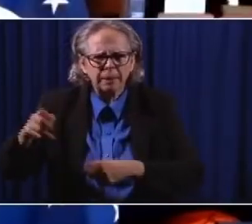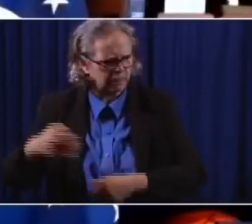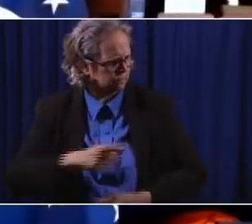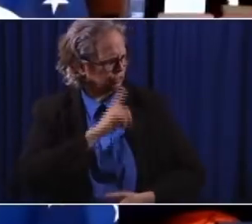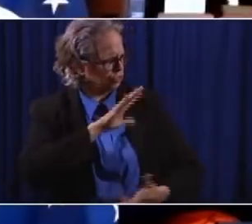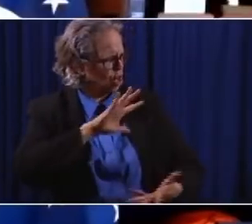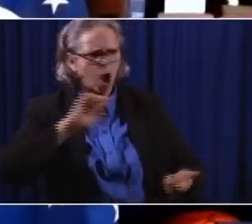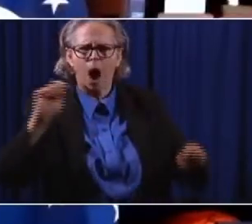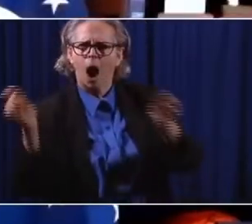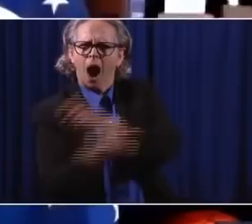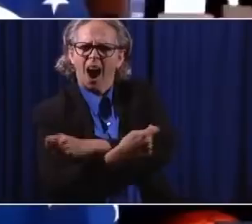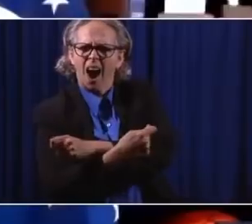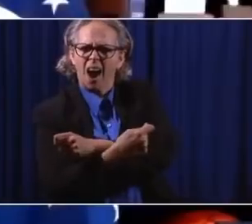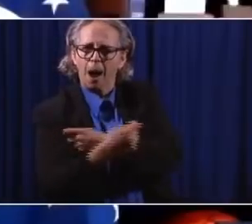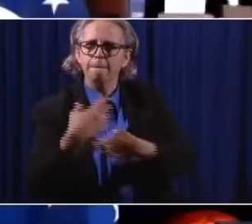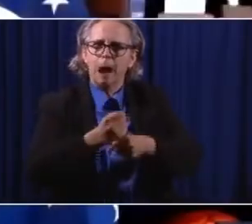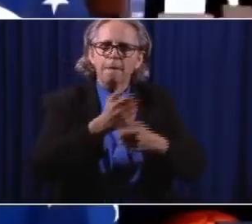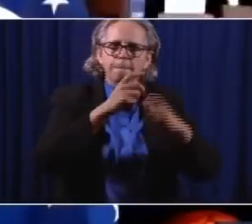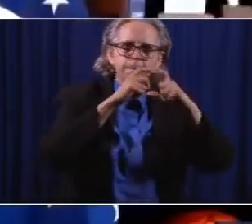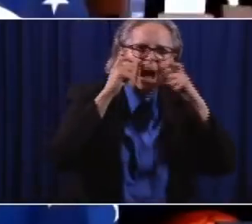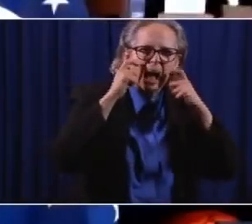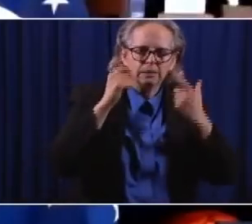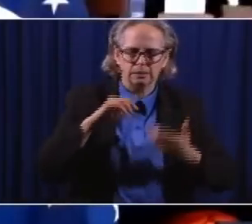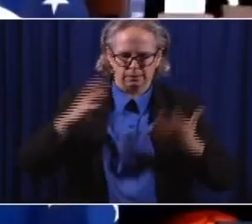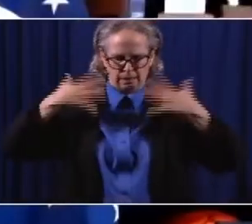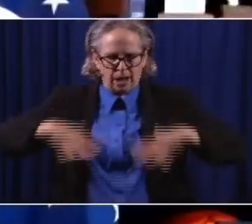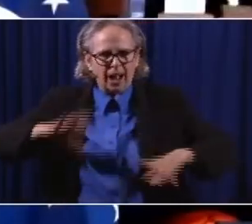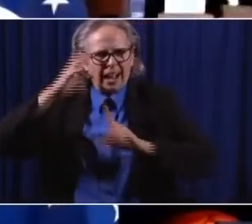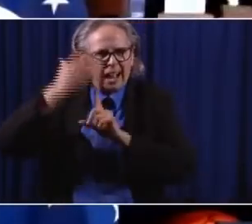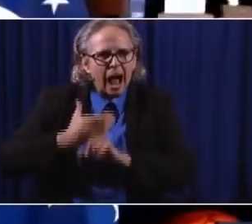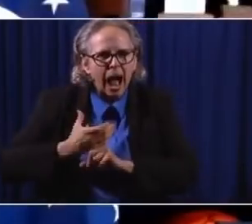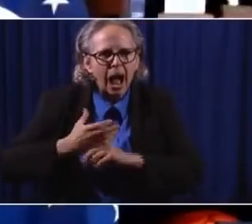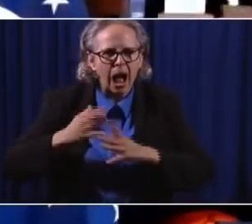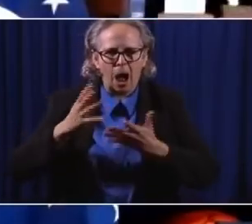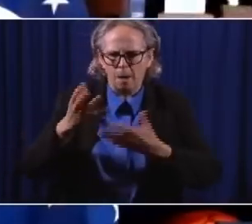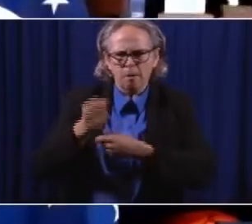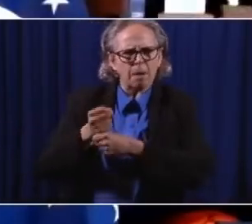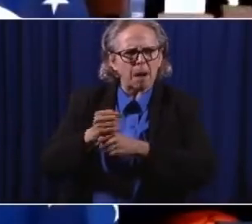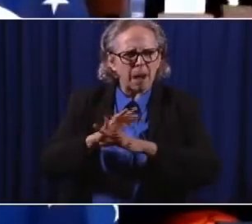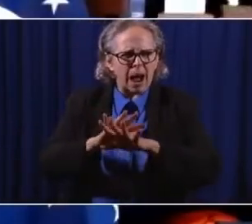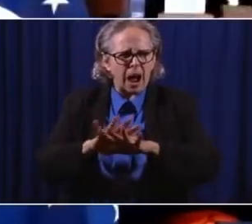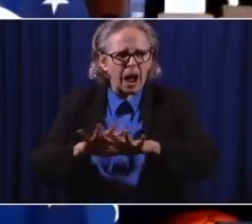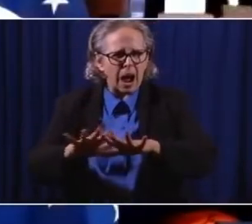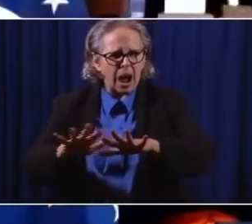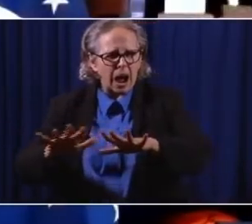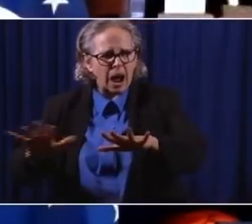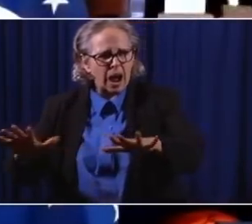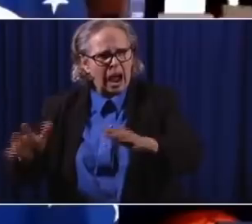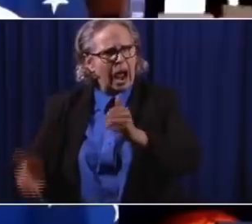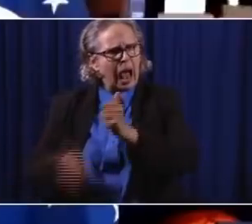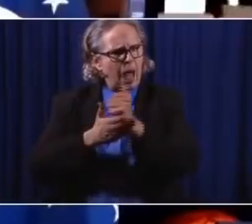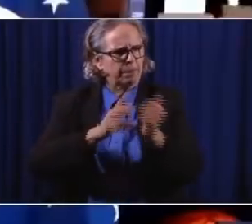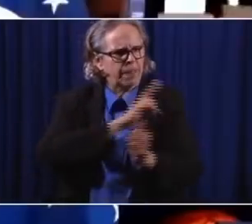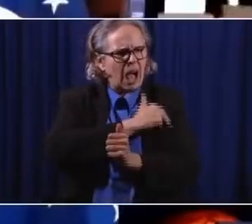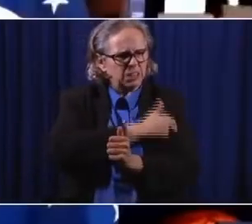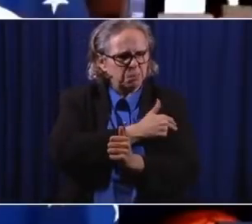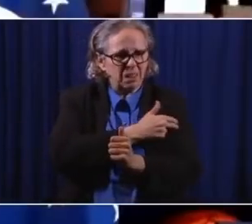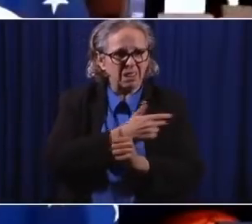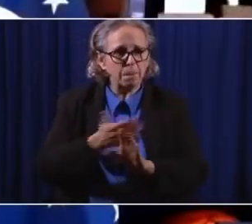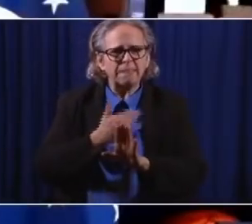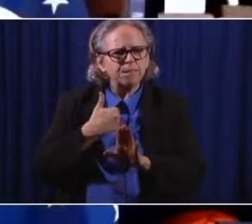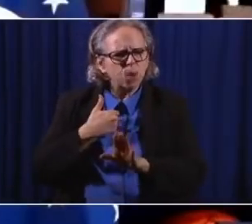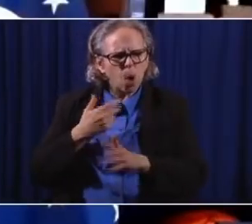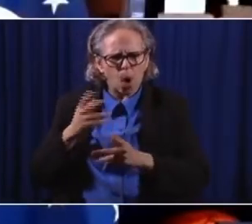at Norwalk Furniture, and many of their employees, came back and choose to